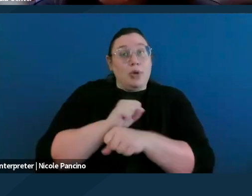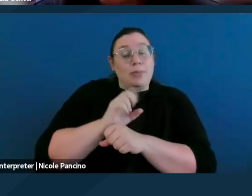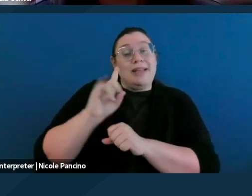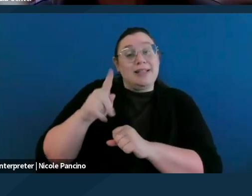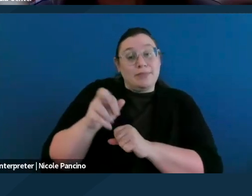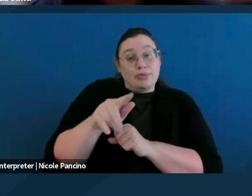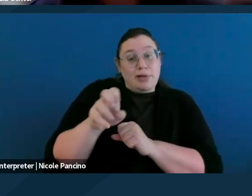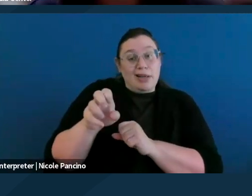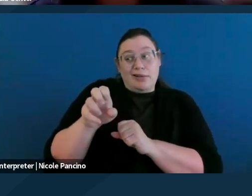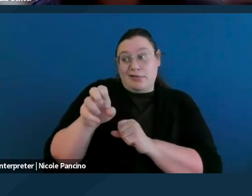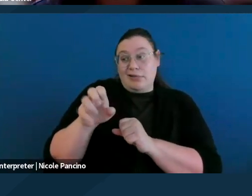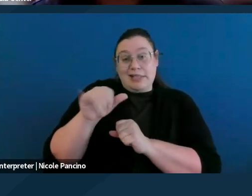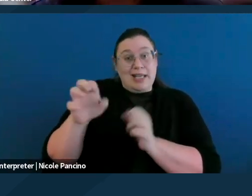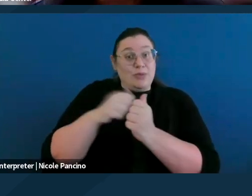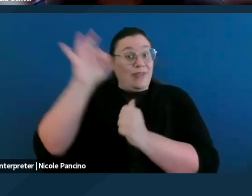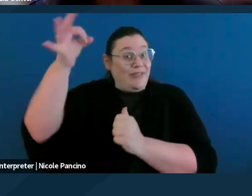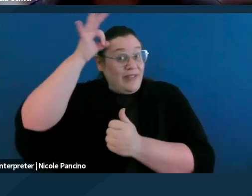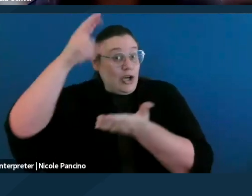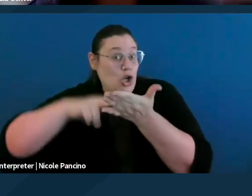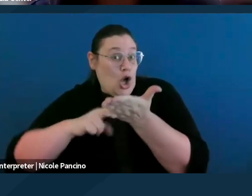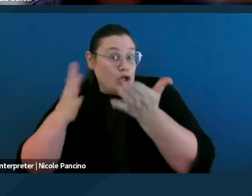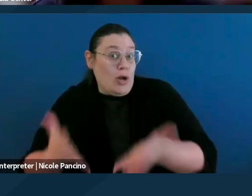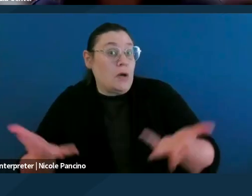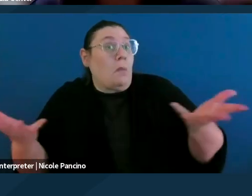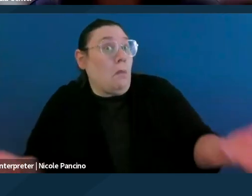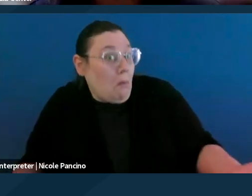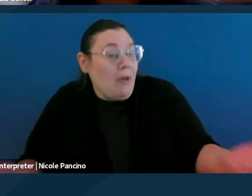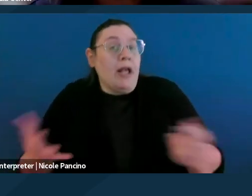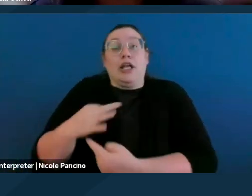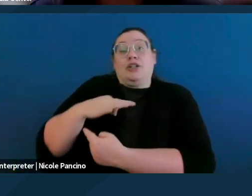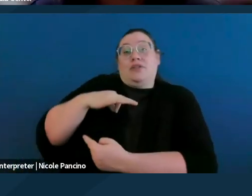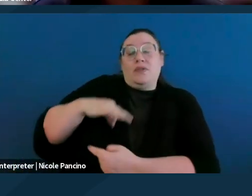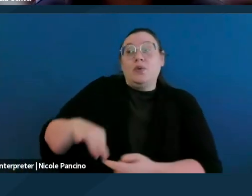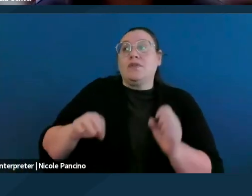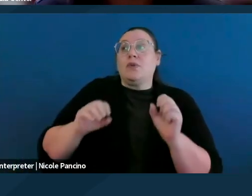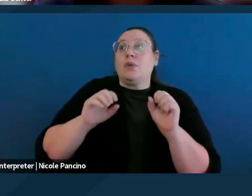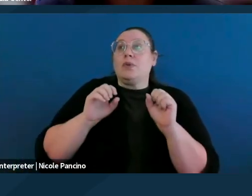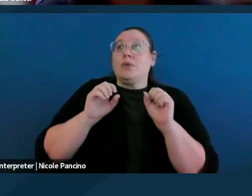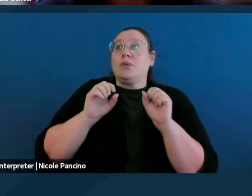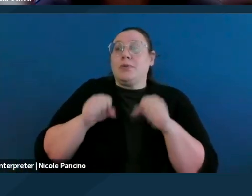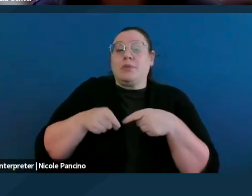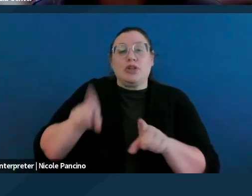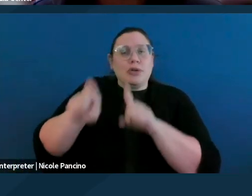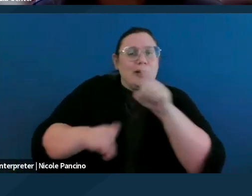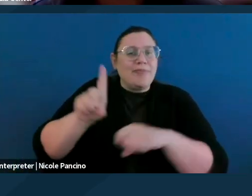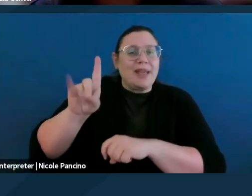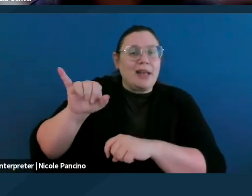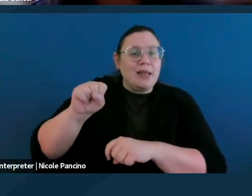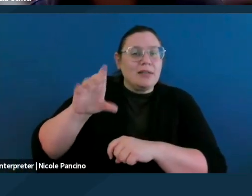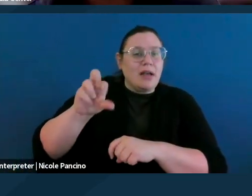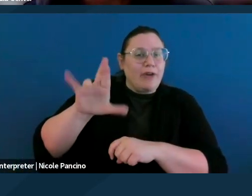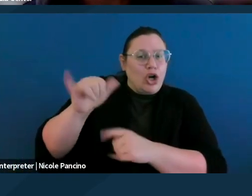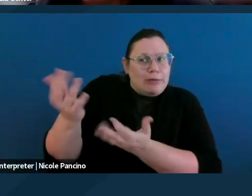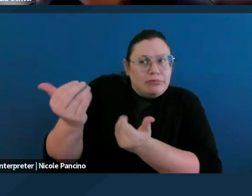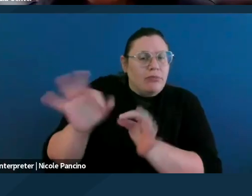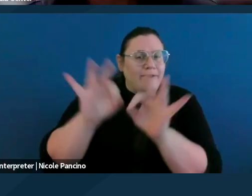federal contractor, it's certainly very useful to be able to, in discovery, request all of those forms.